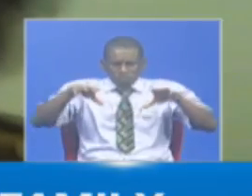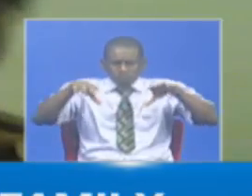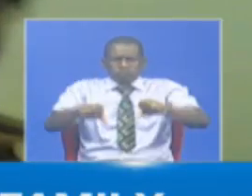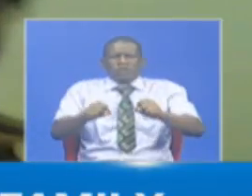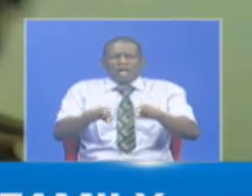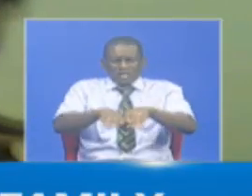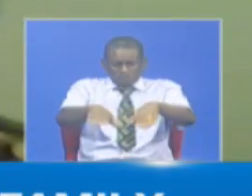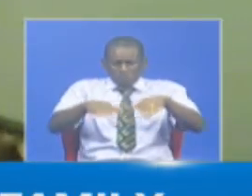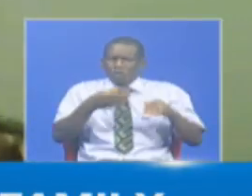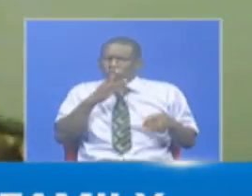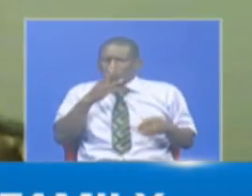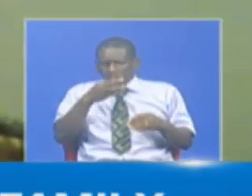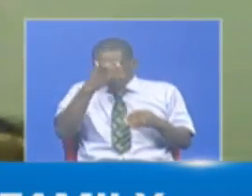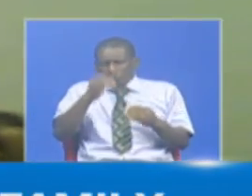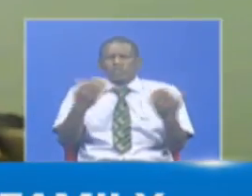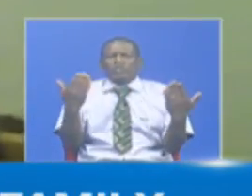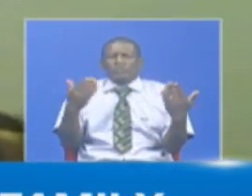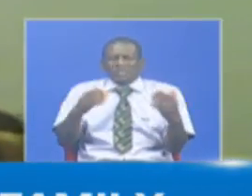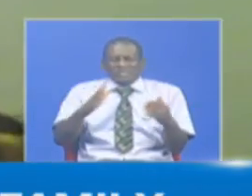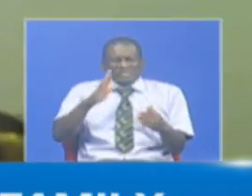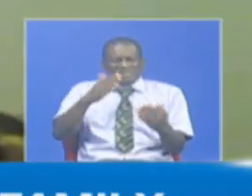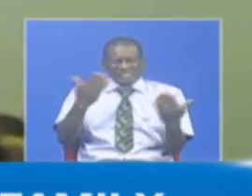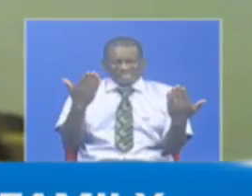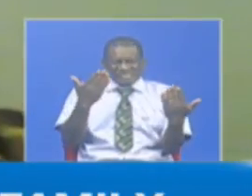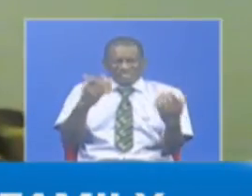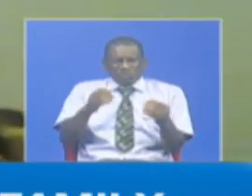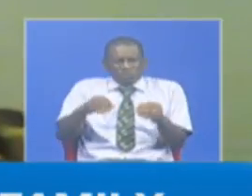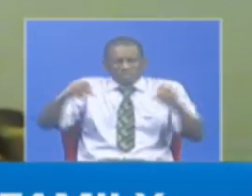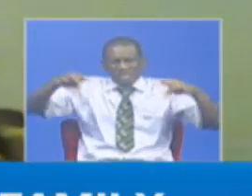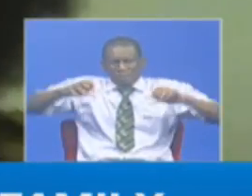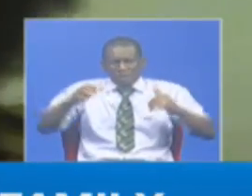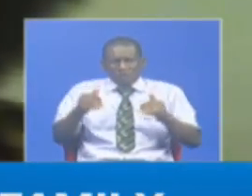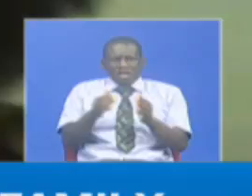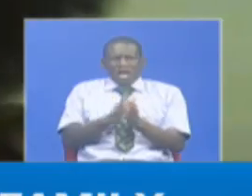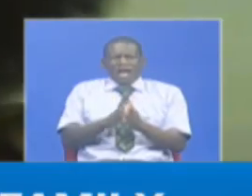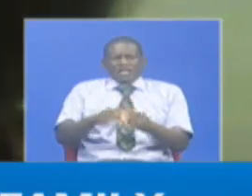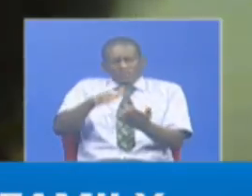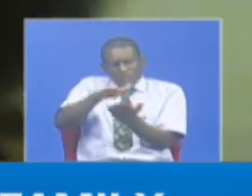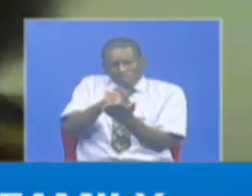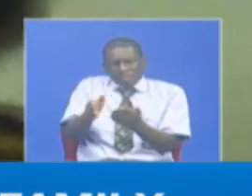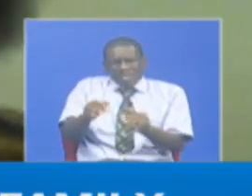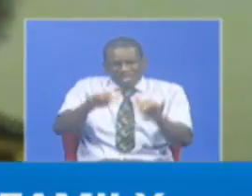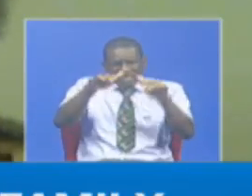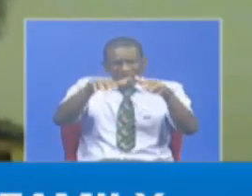for the water because it was still dark, and then they were kept in there and they were raped for